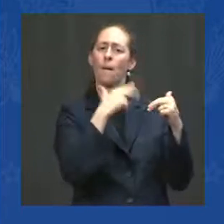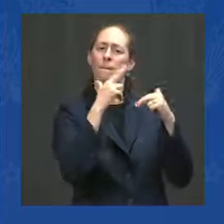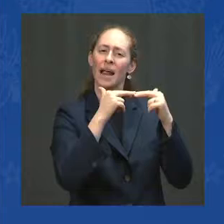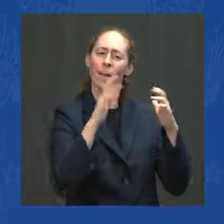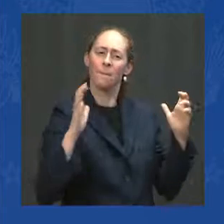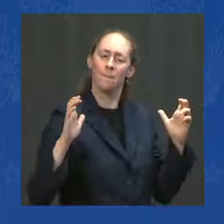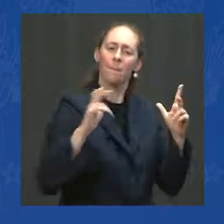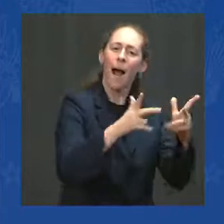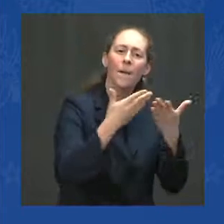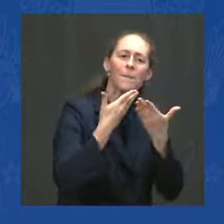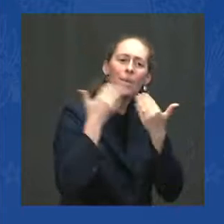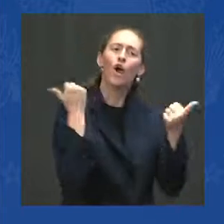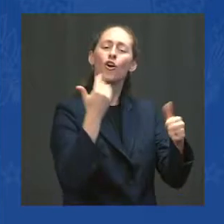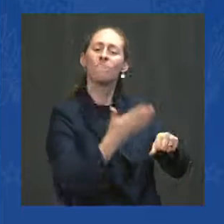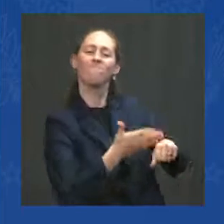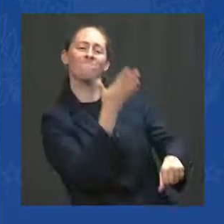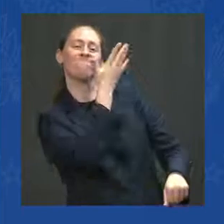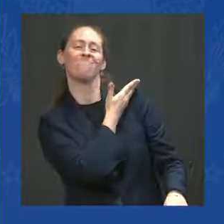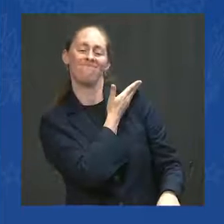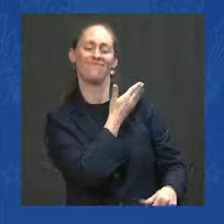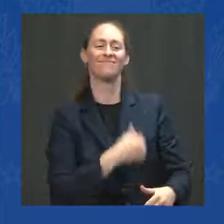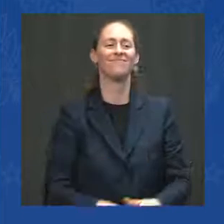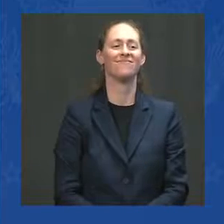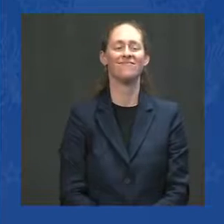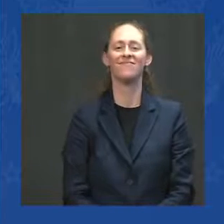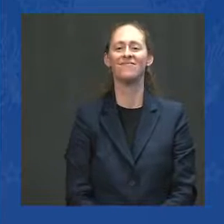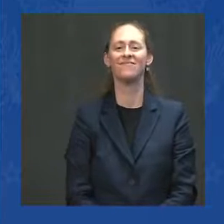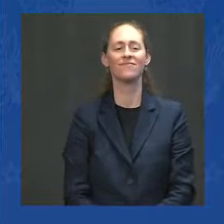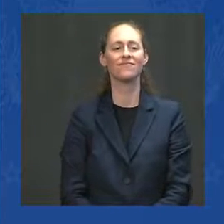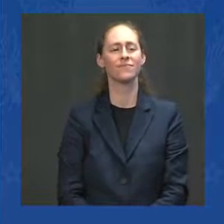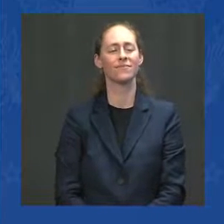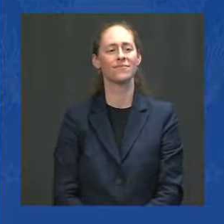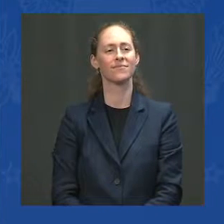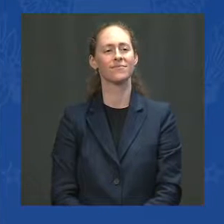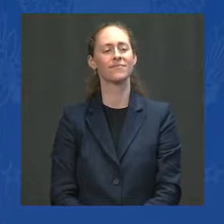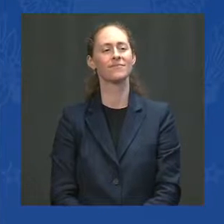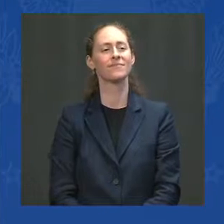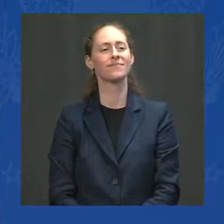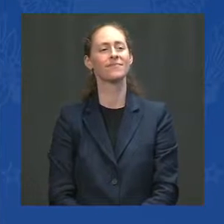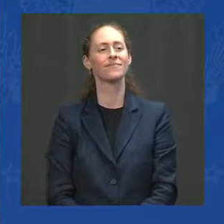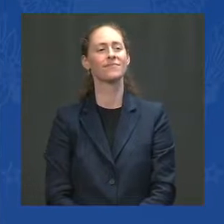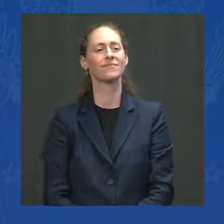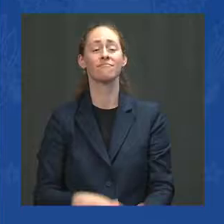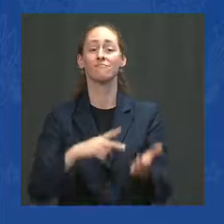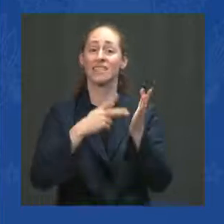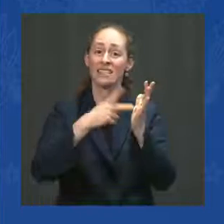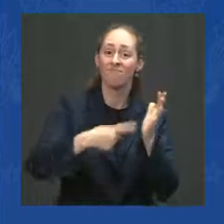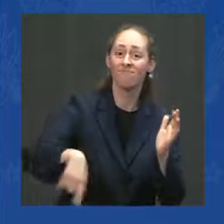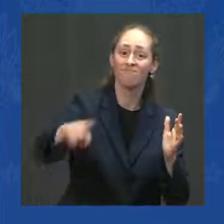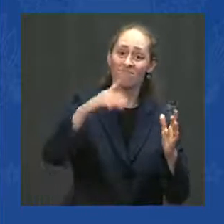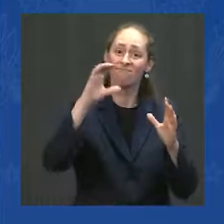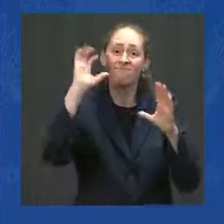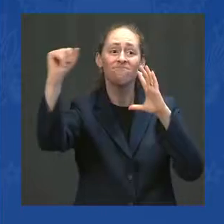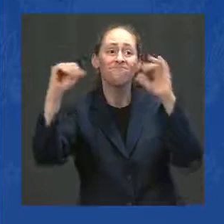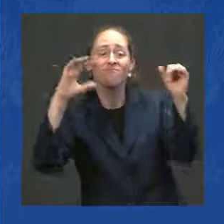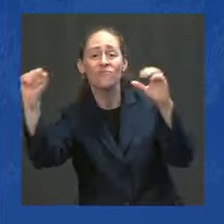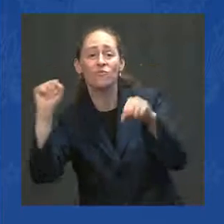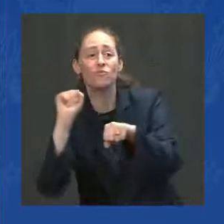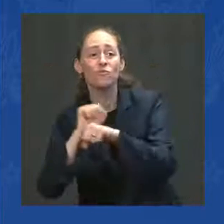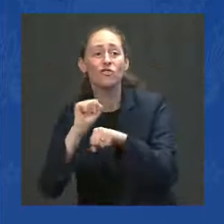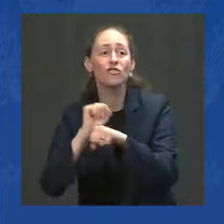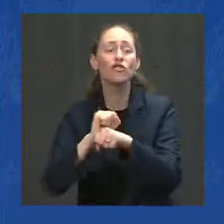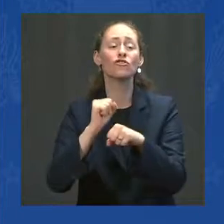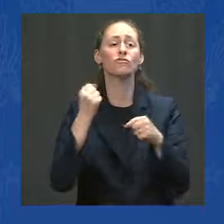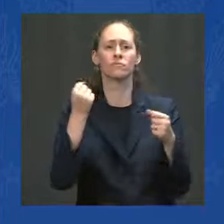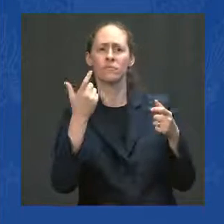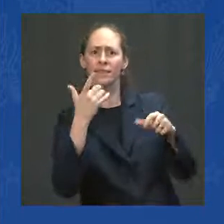bill is going to put people to work, modernizing our roads and our highways and our bridges so commuters and truckers don't